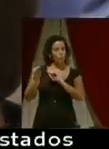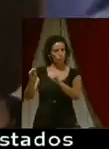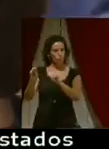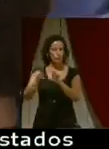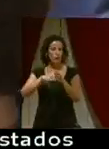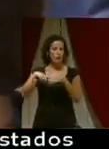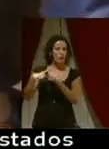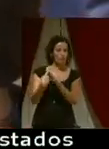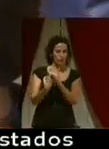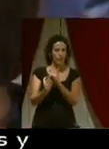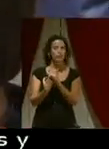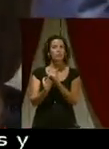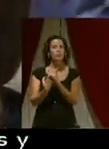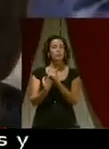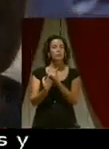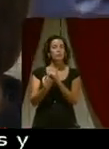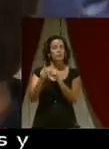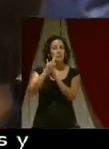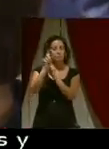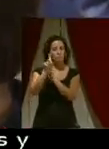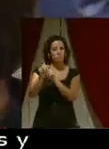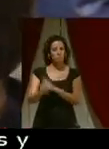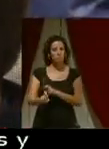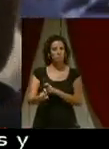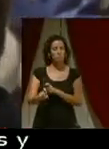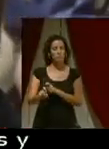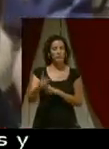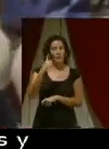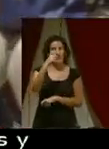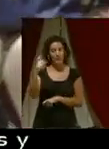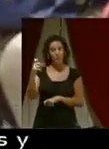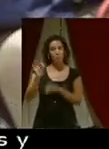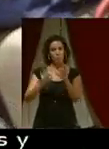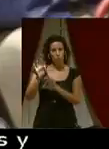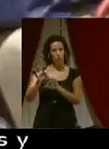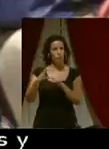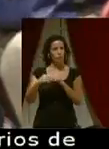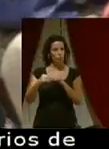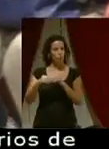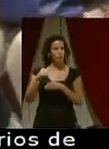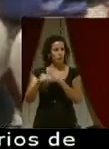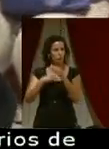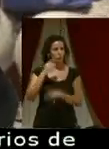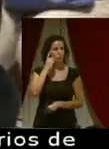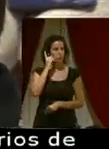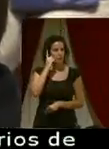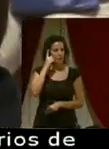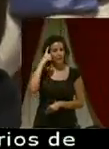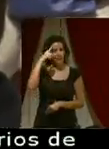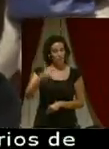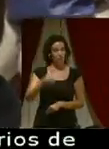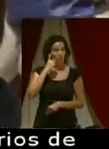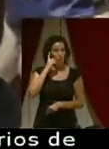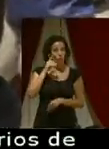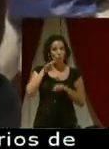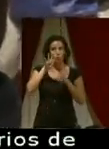a questionnaire among their affiliates and users. And out of all